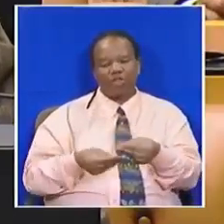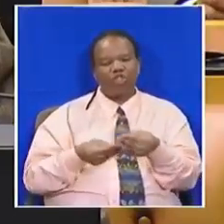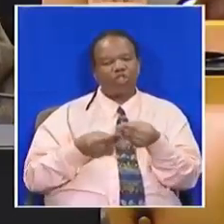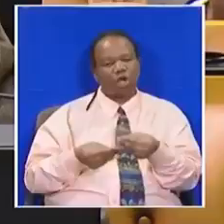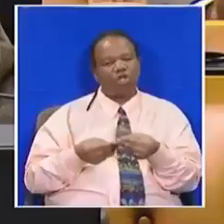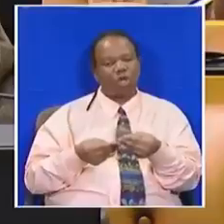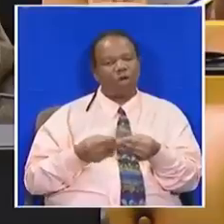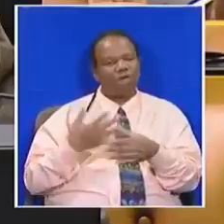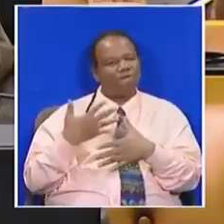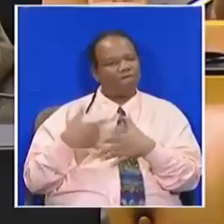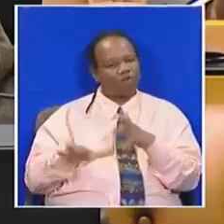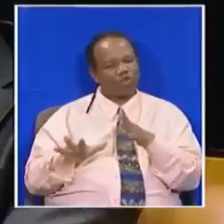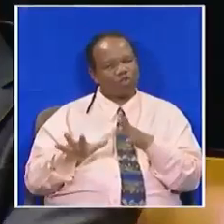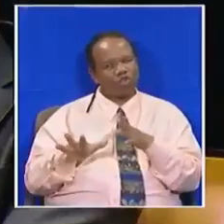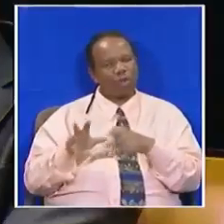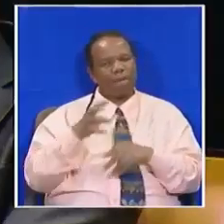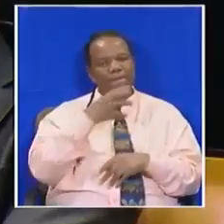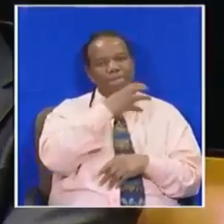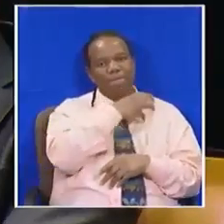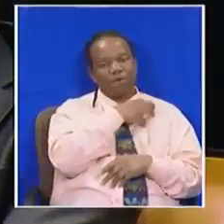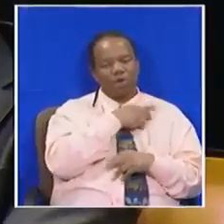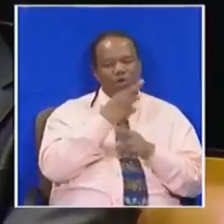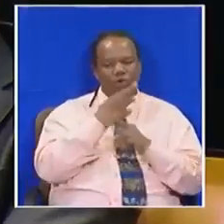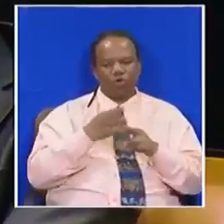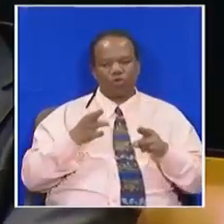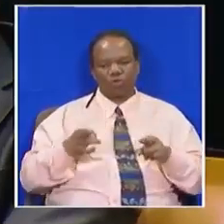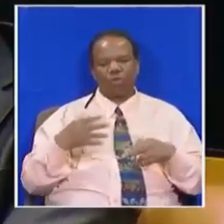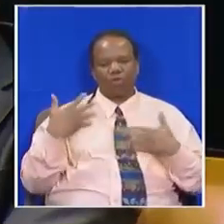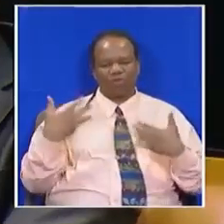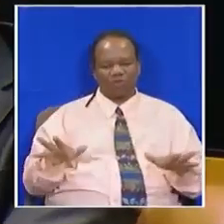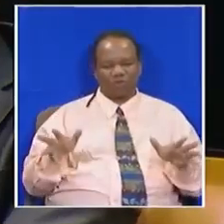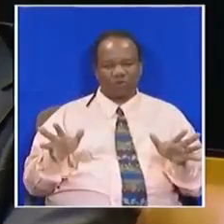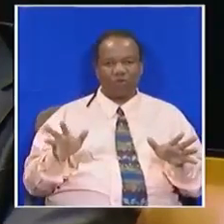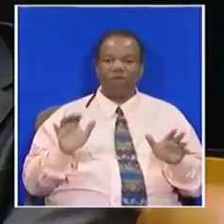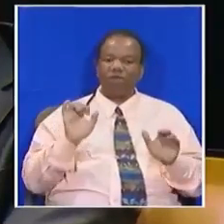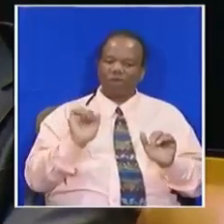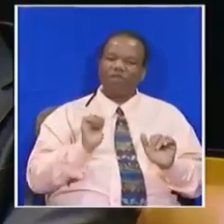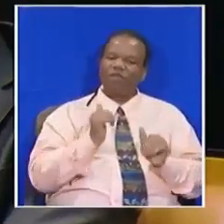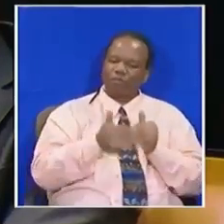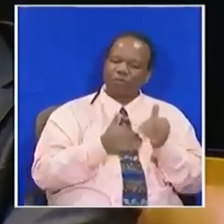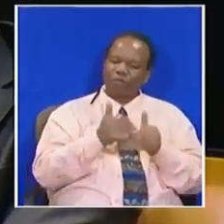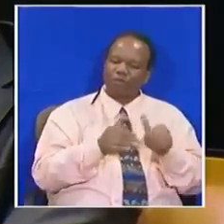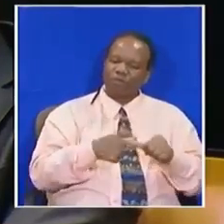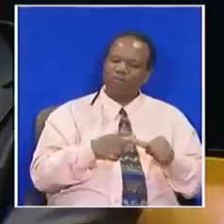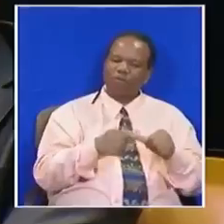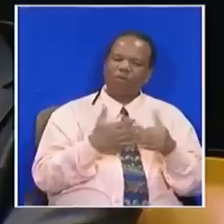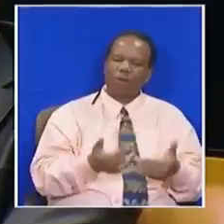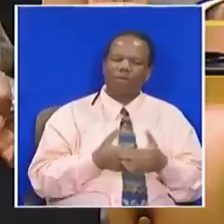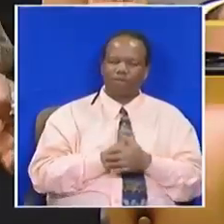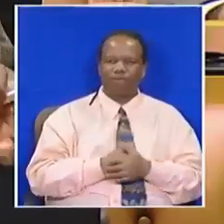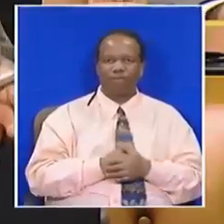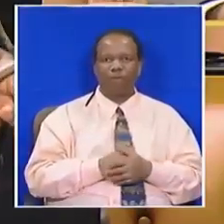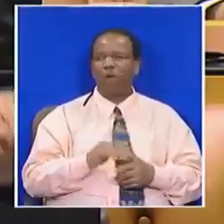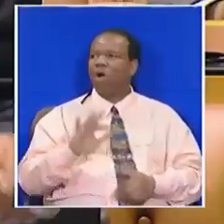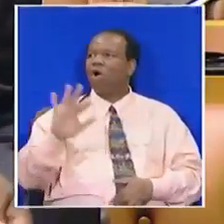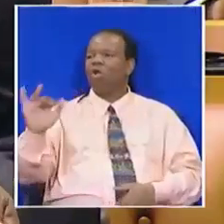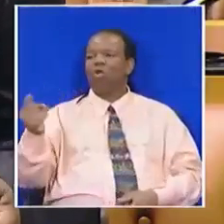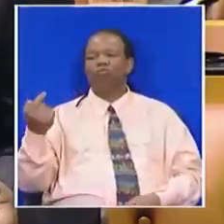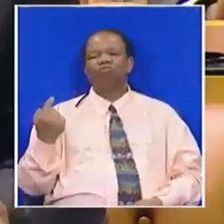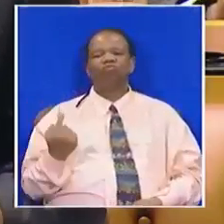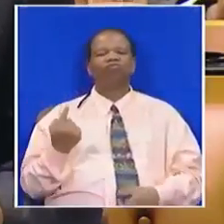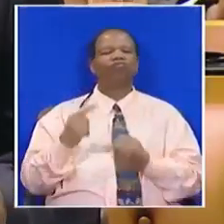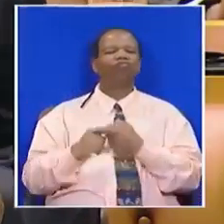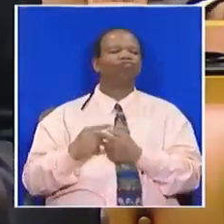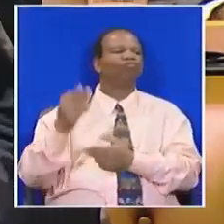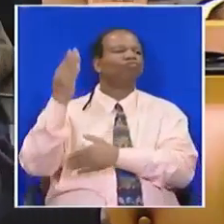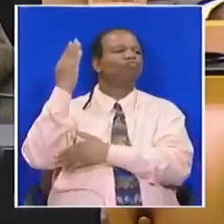of Mineral Resources. And this is a process that is now underway. Now, rather than to stand here and